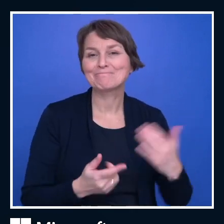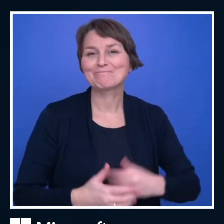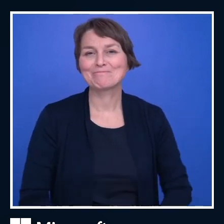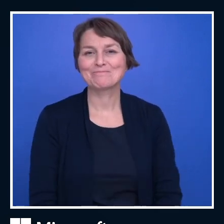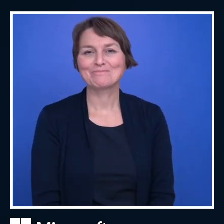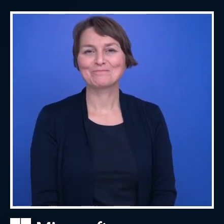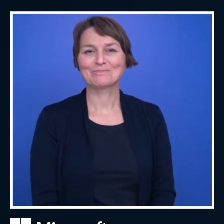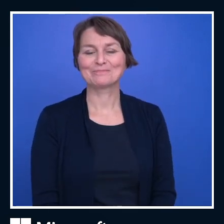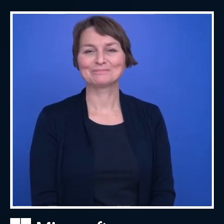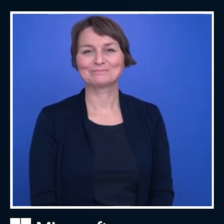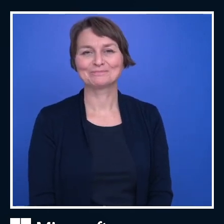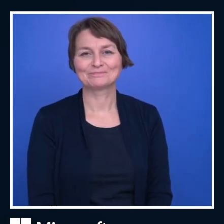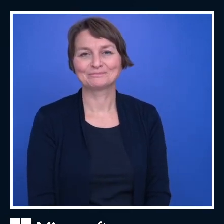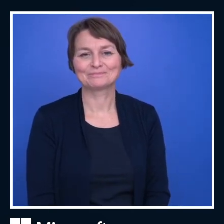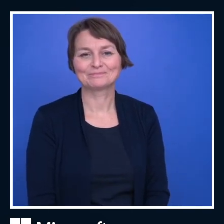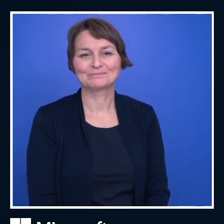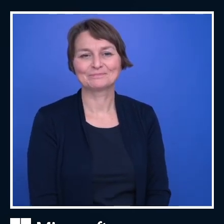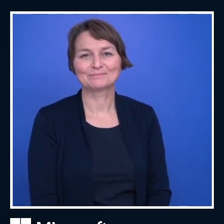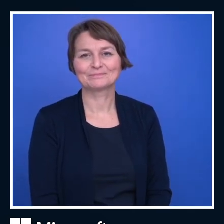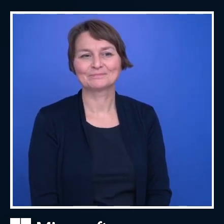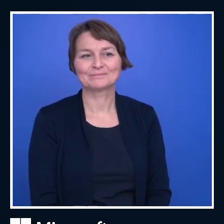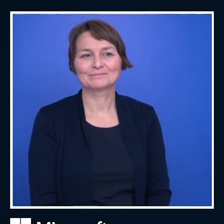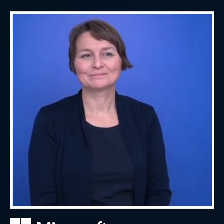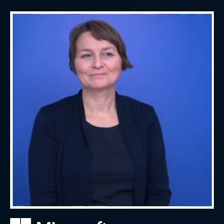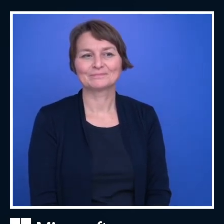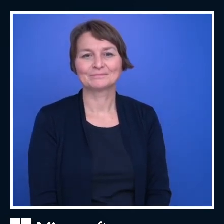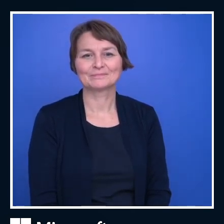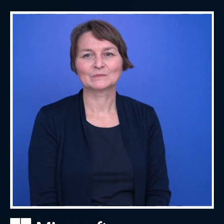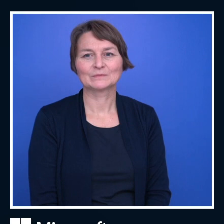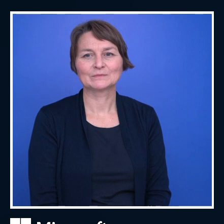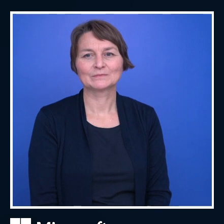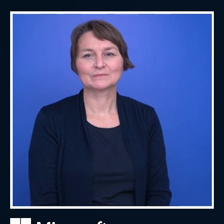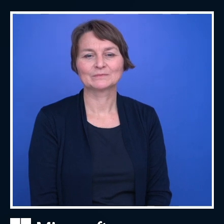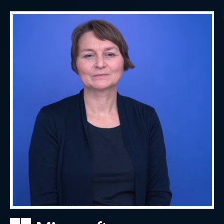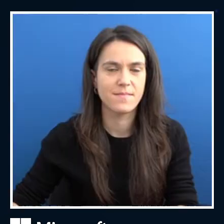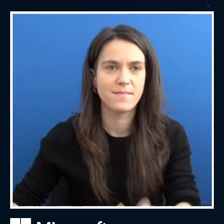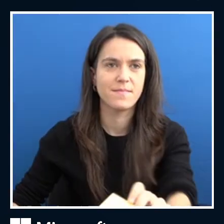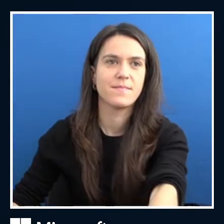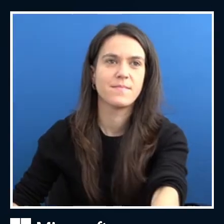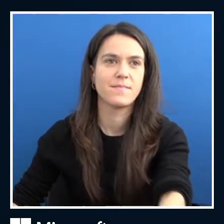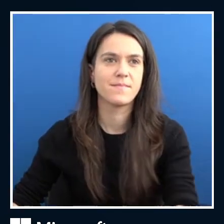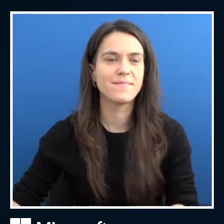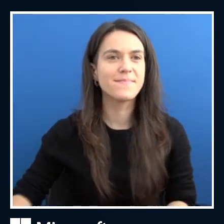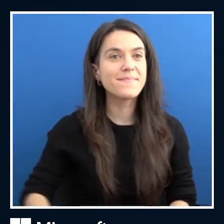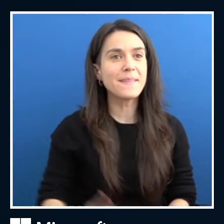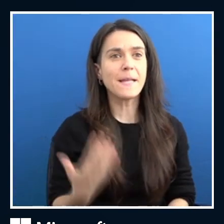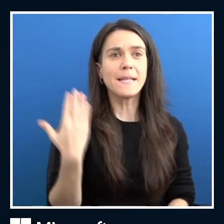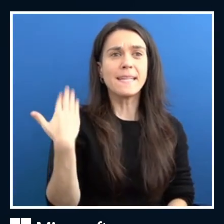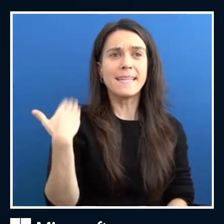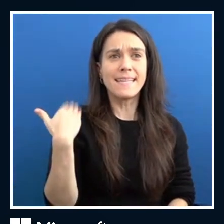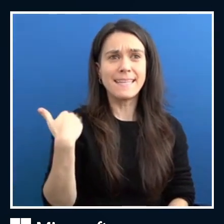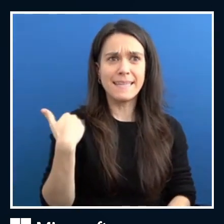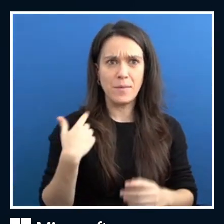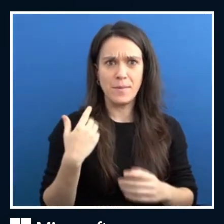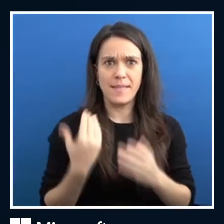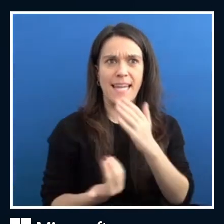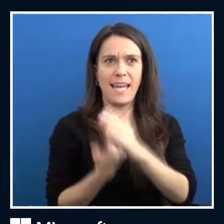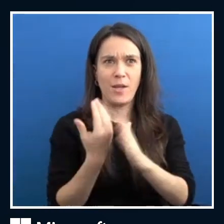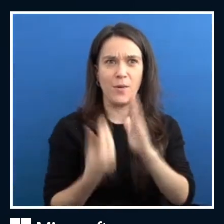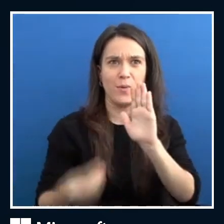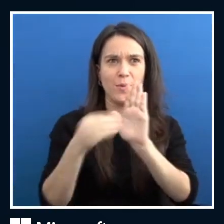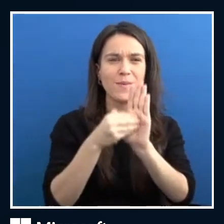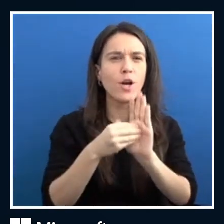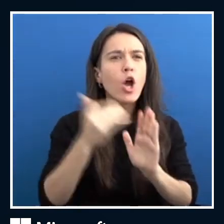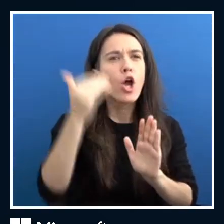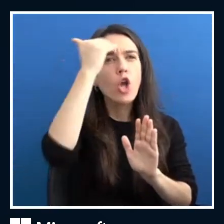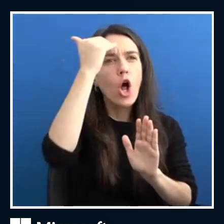Now, a feature that was added only a couple of months ago, could be already a little bit longer, time flies, is a knowledge store. Now,